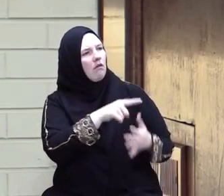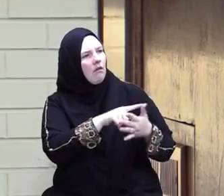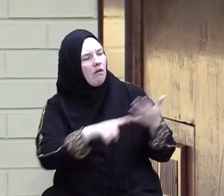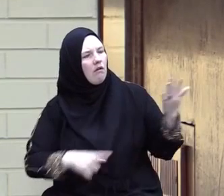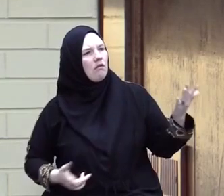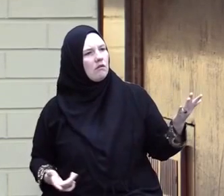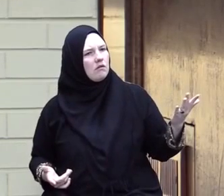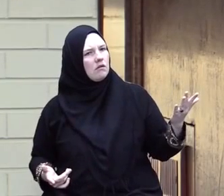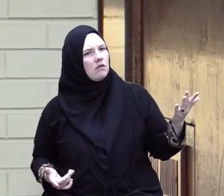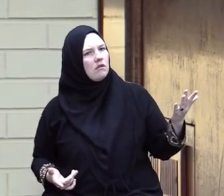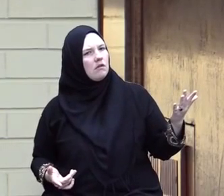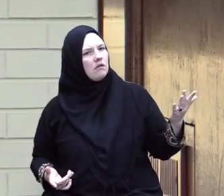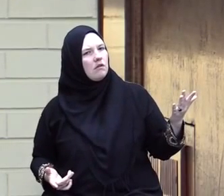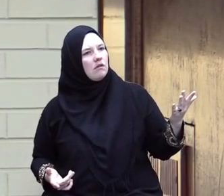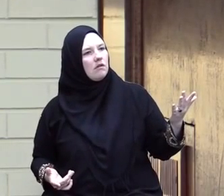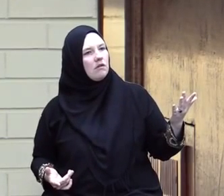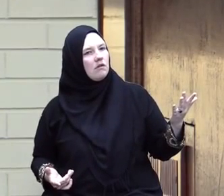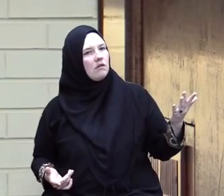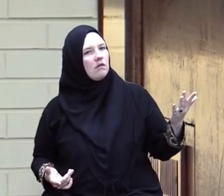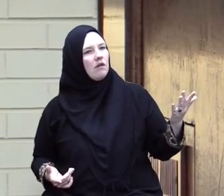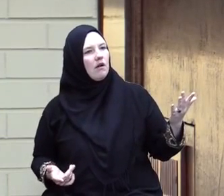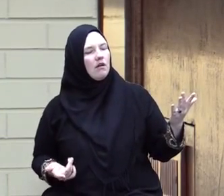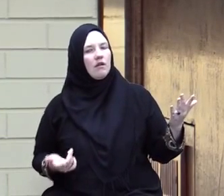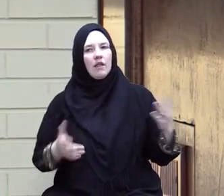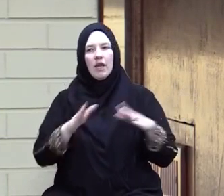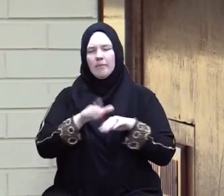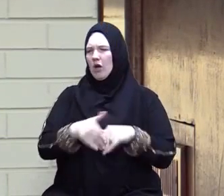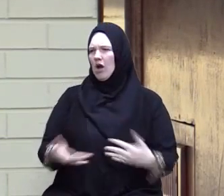from Muslims? It is the hypocrites.